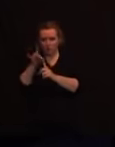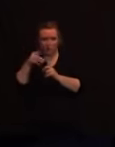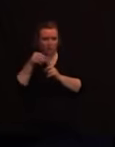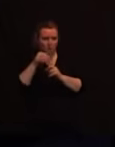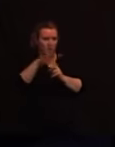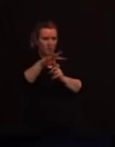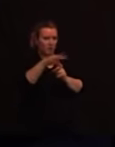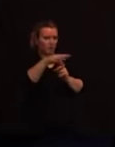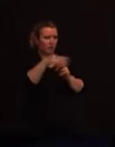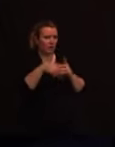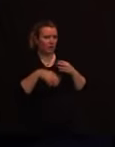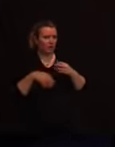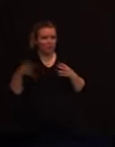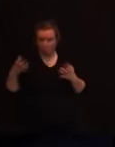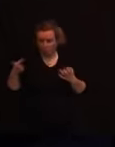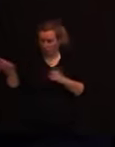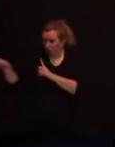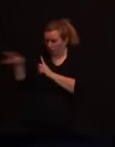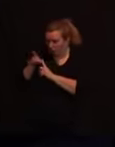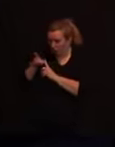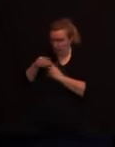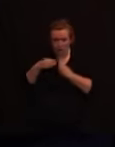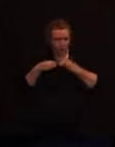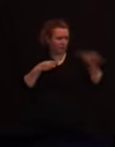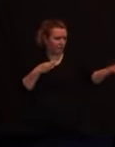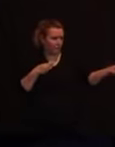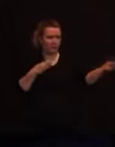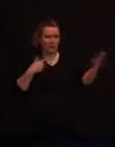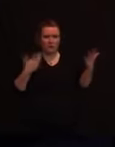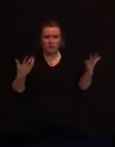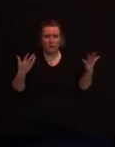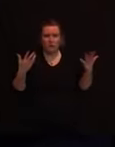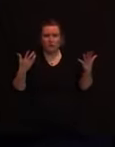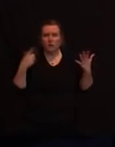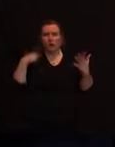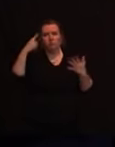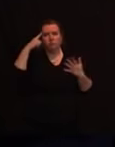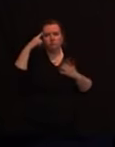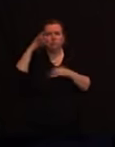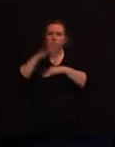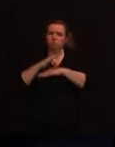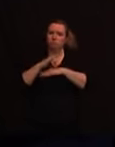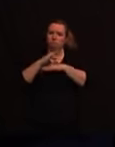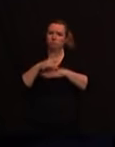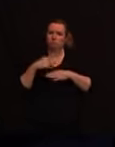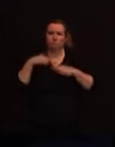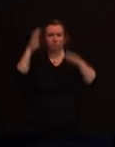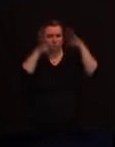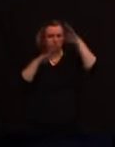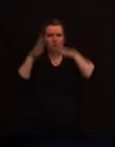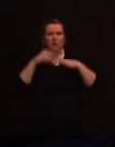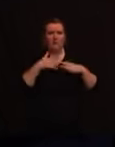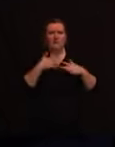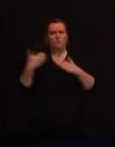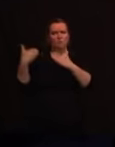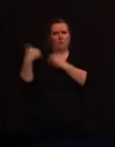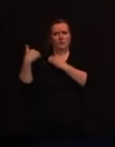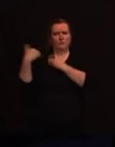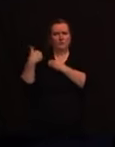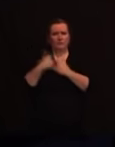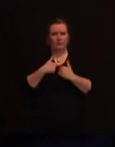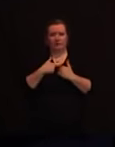my parents or to my family. And that hangs with you, stays with you. And I know so many others are experiencing this at such a deeper